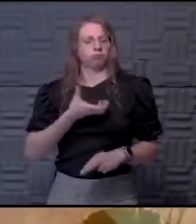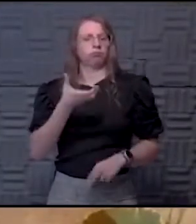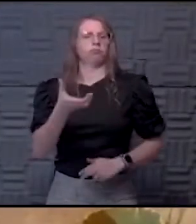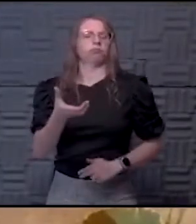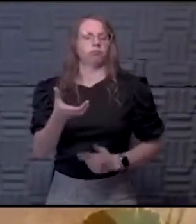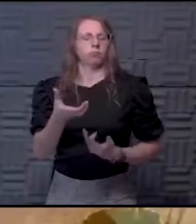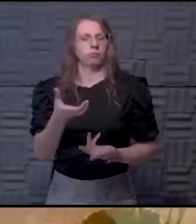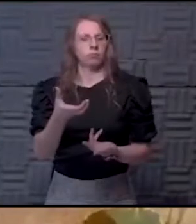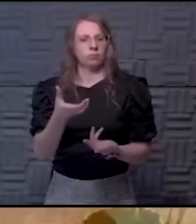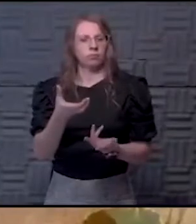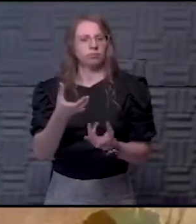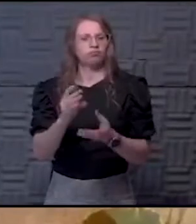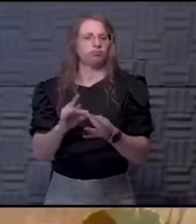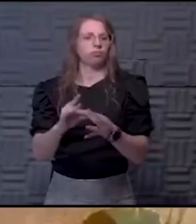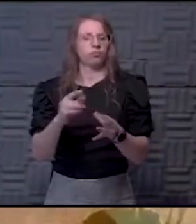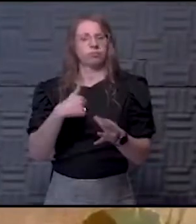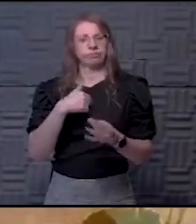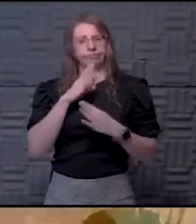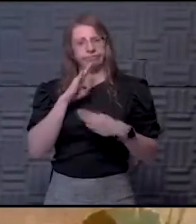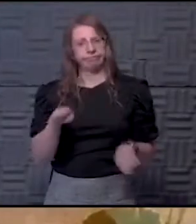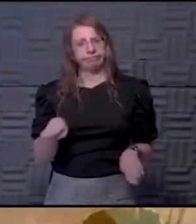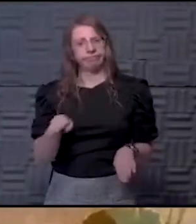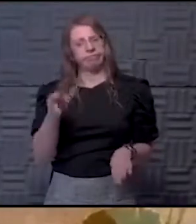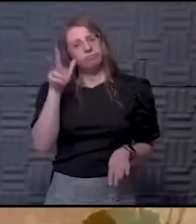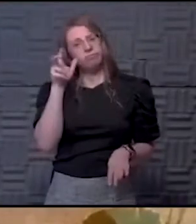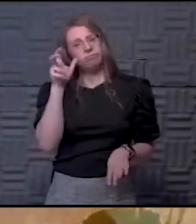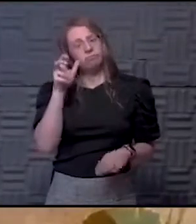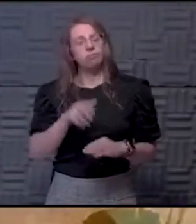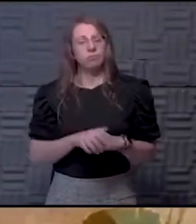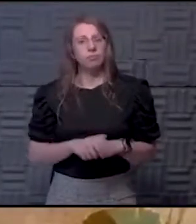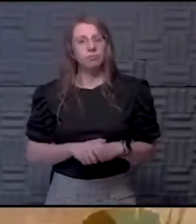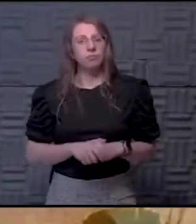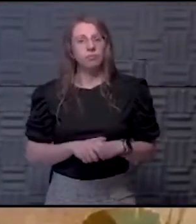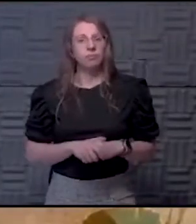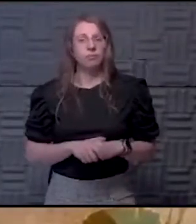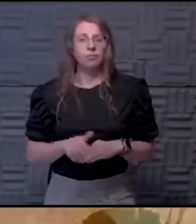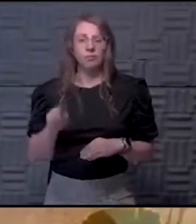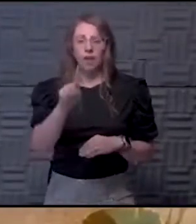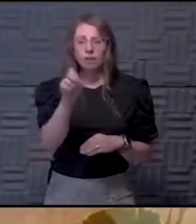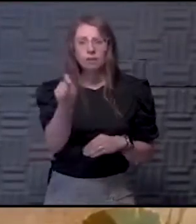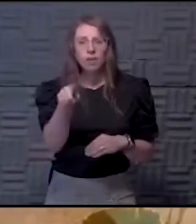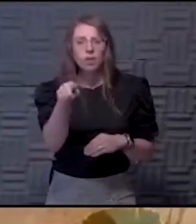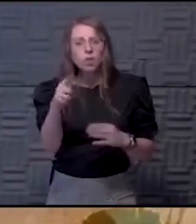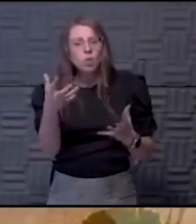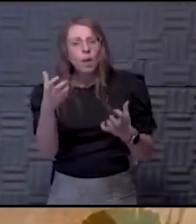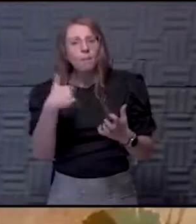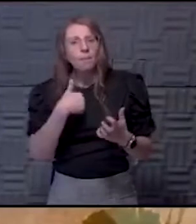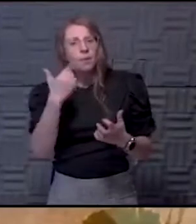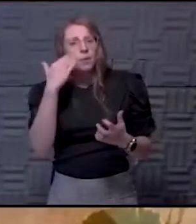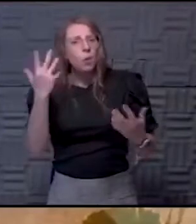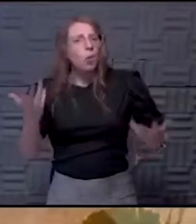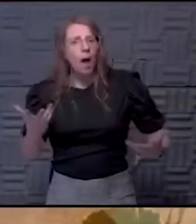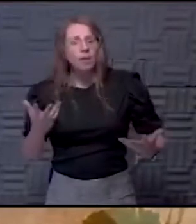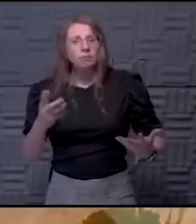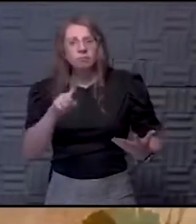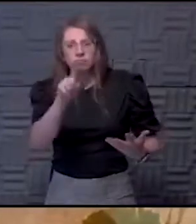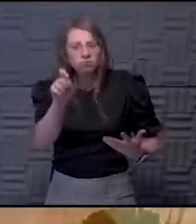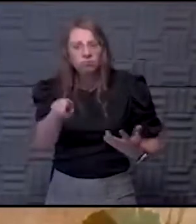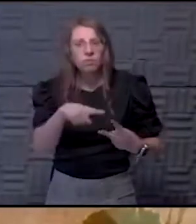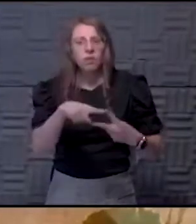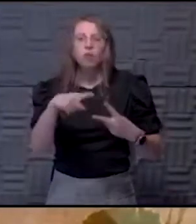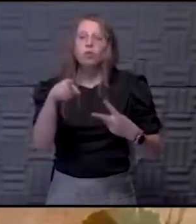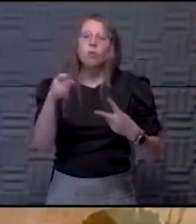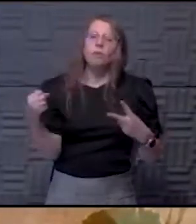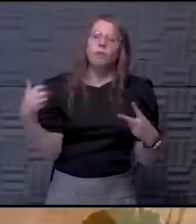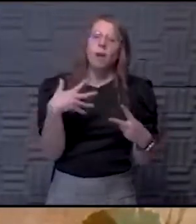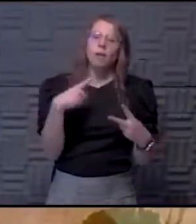room in quietness, and even just asking, what is it that you want me to know? What is it that you're afraid to